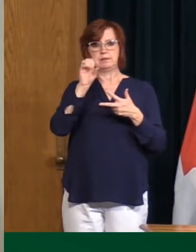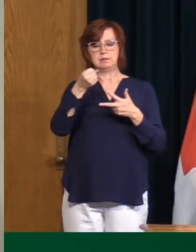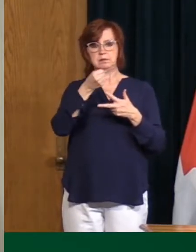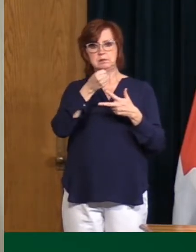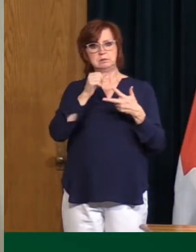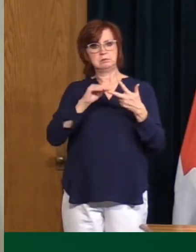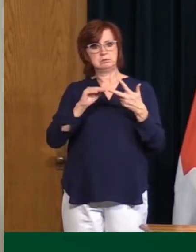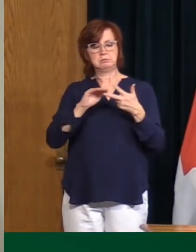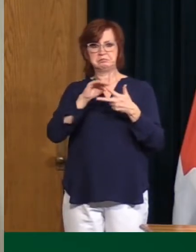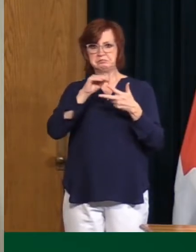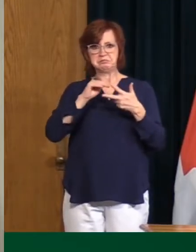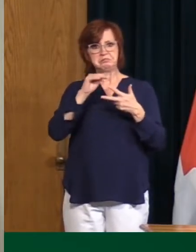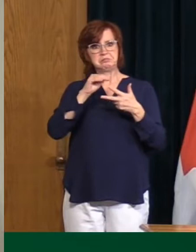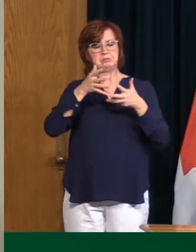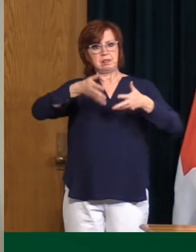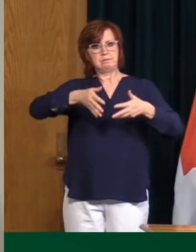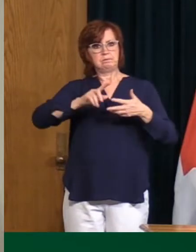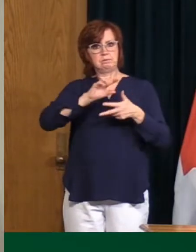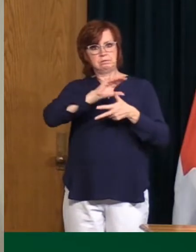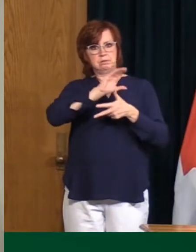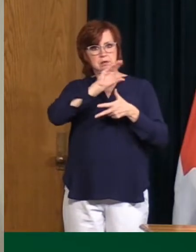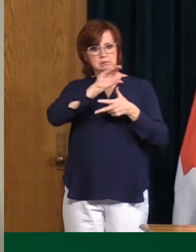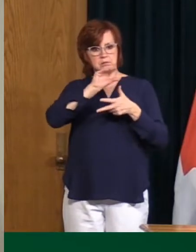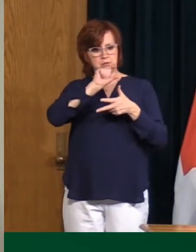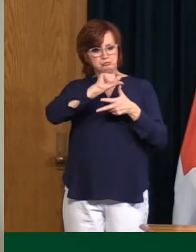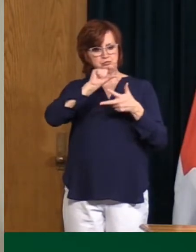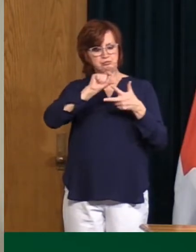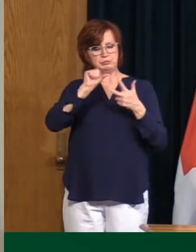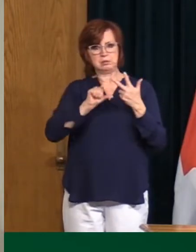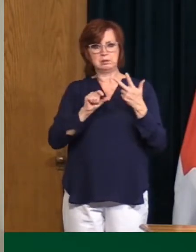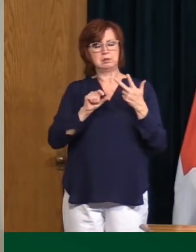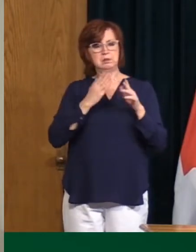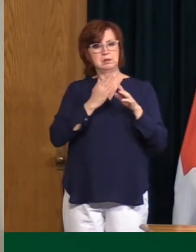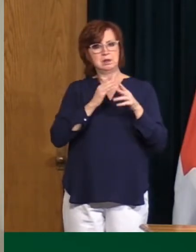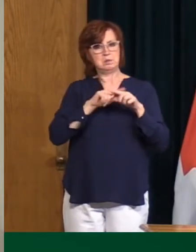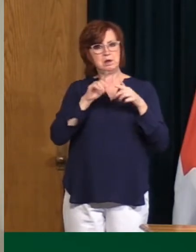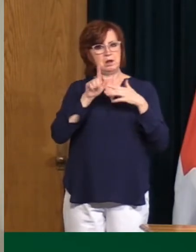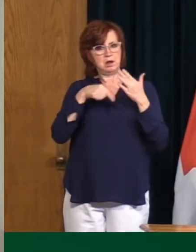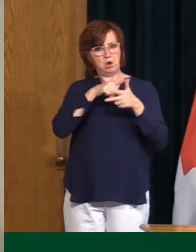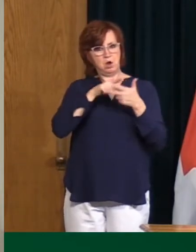no one is immune from serious outcomes and deaths. But generally,